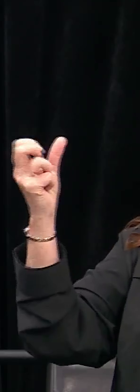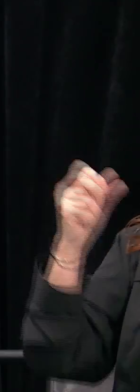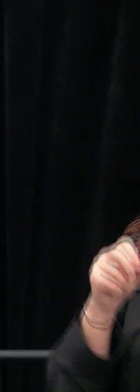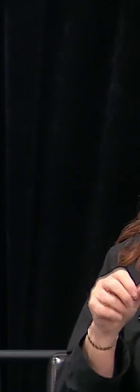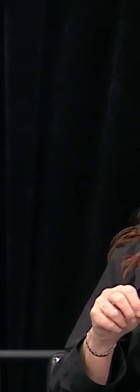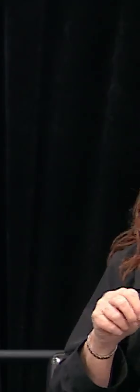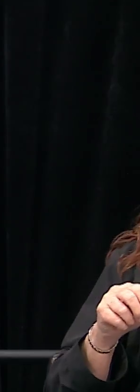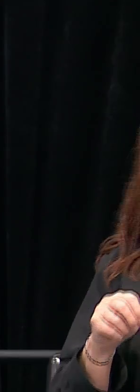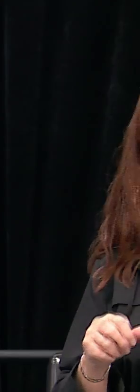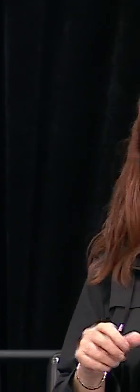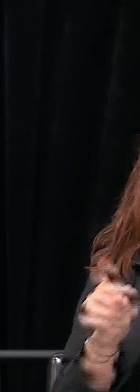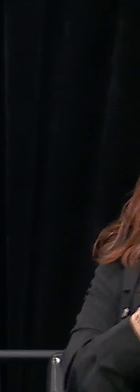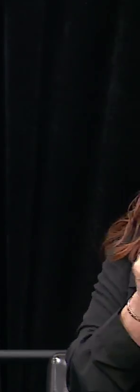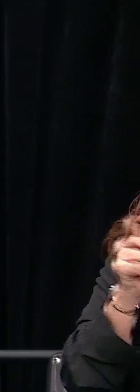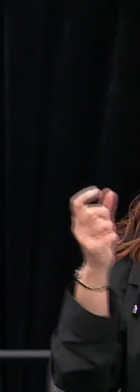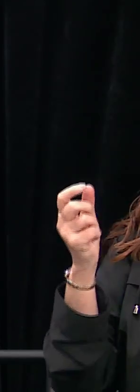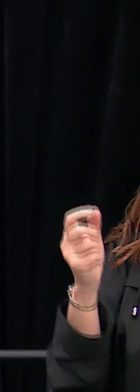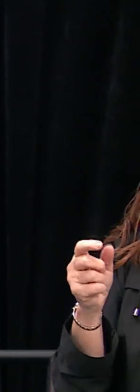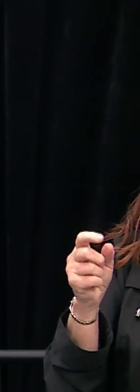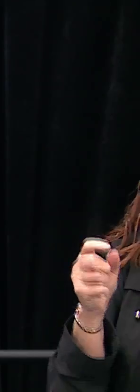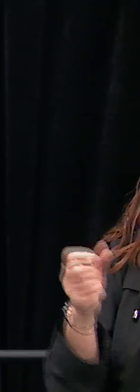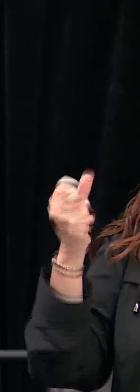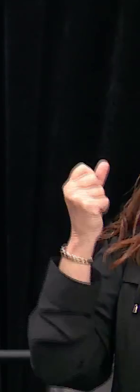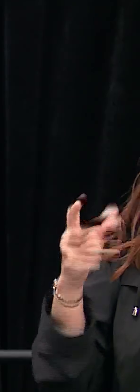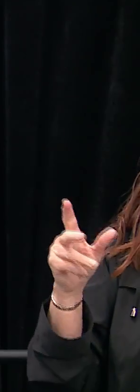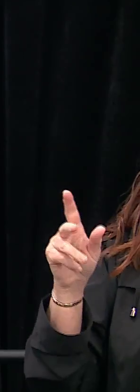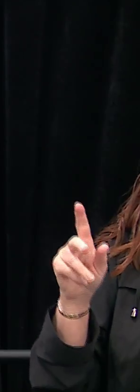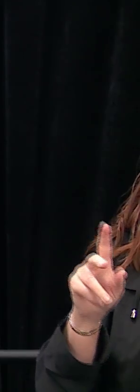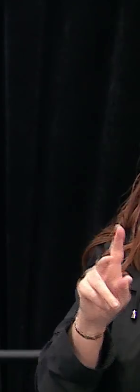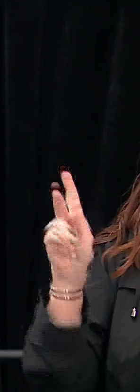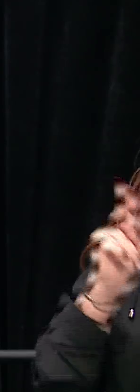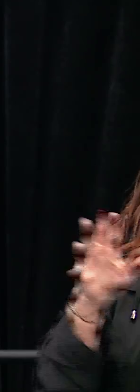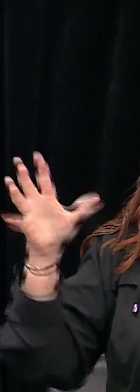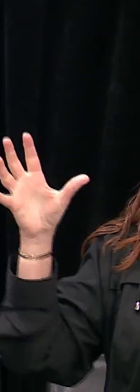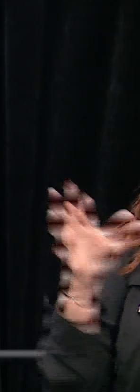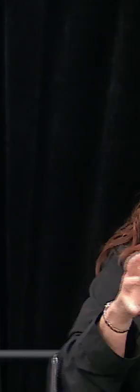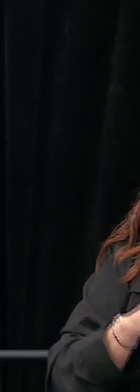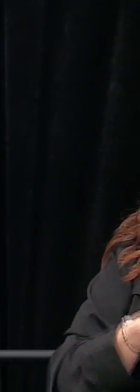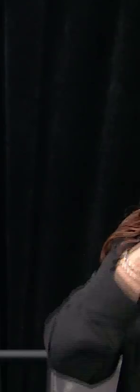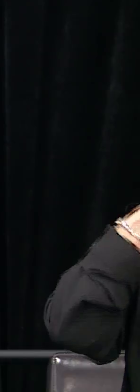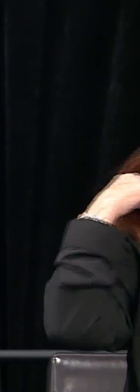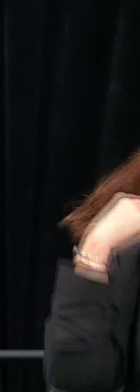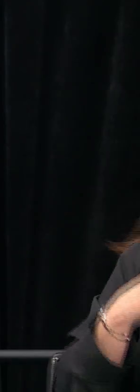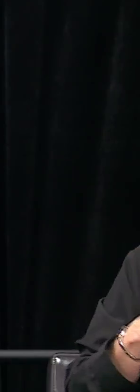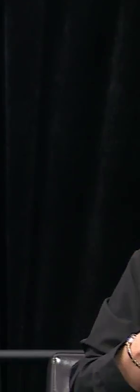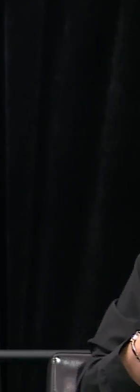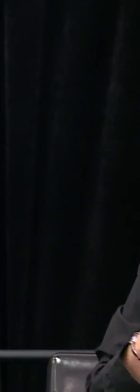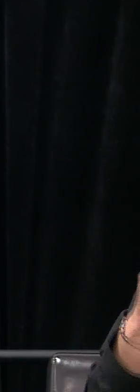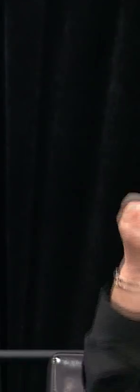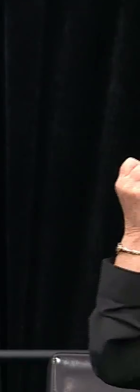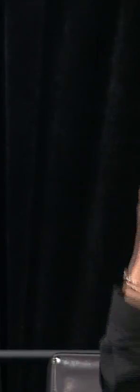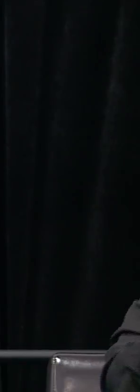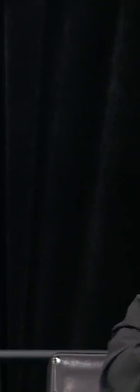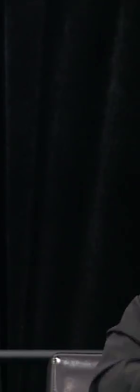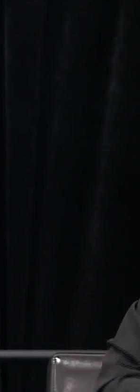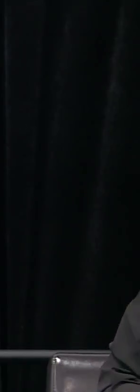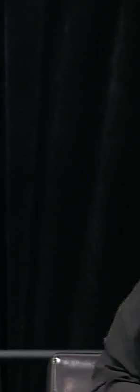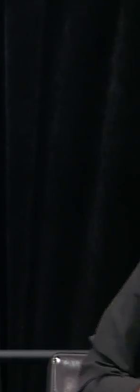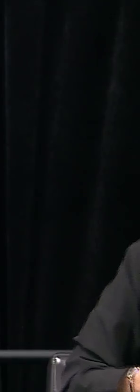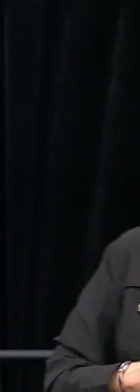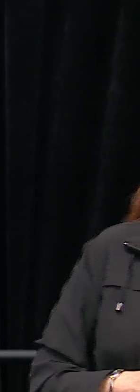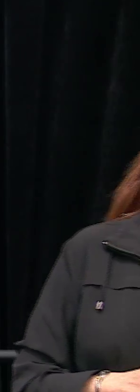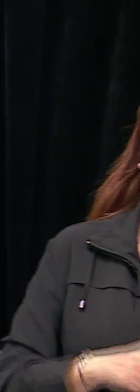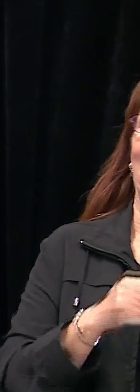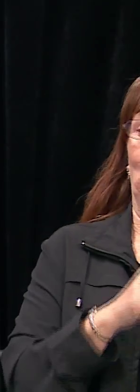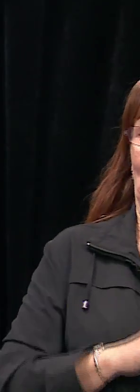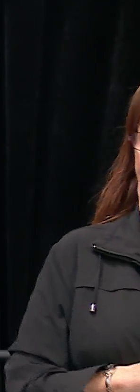never saw as many deaf people as I saw this day. And what's interesting is that 7 years later, in